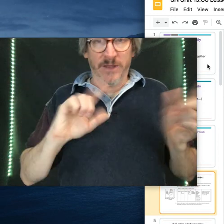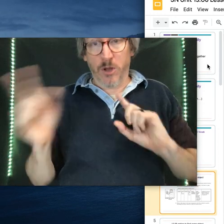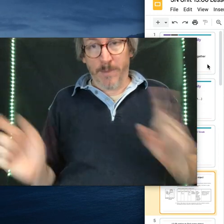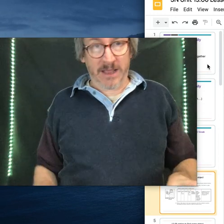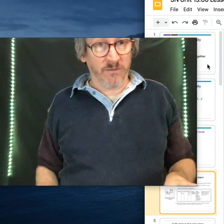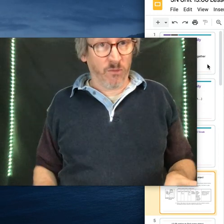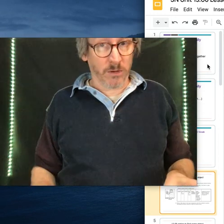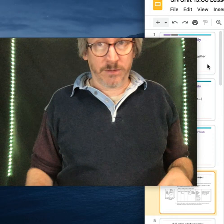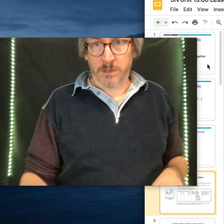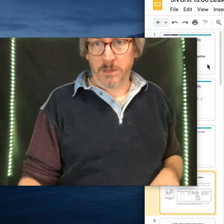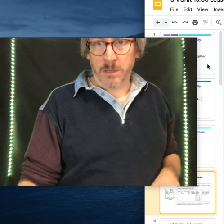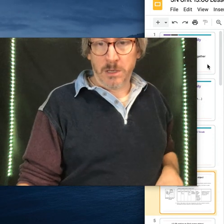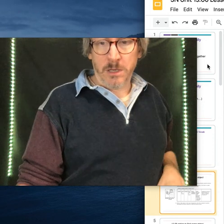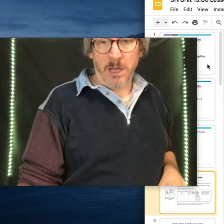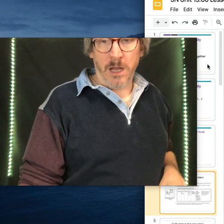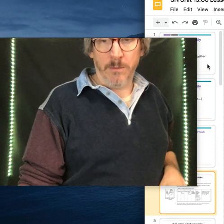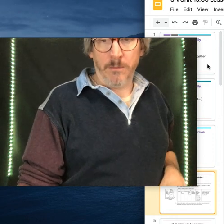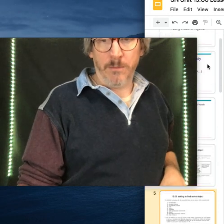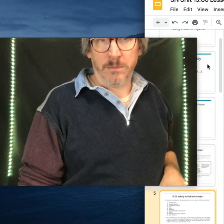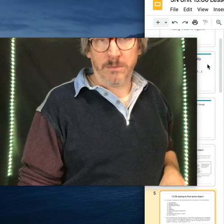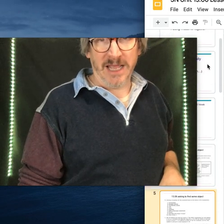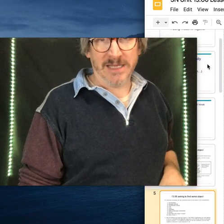and then go back and forth.